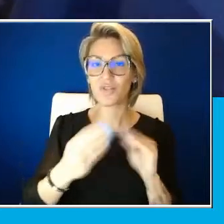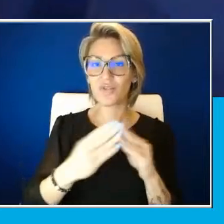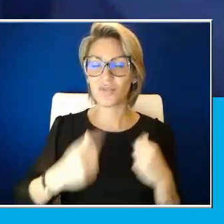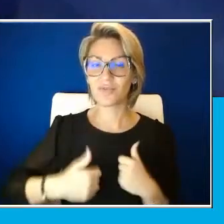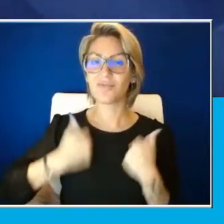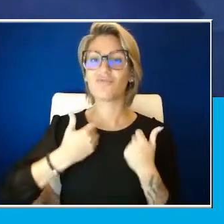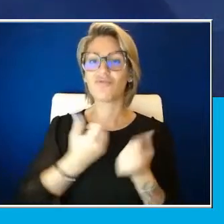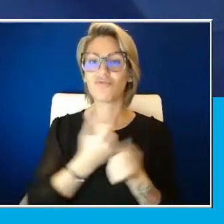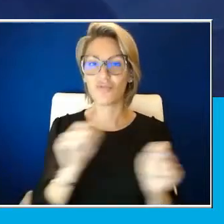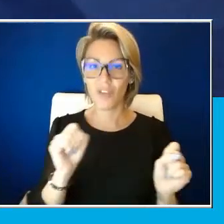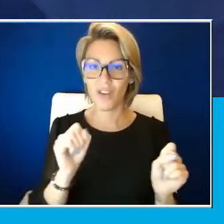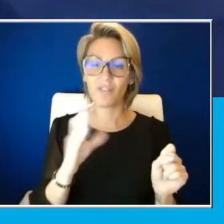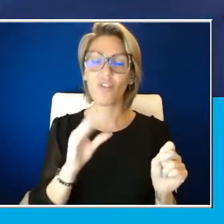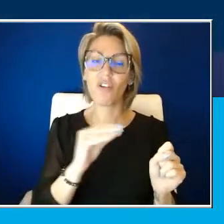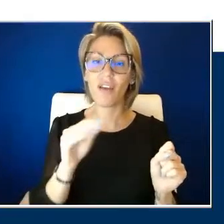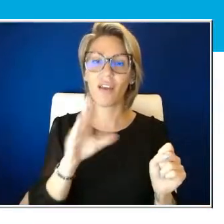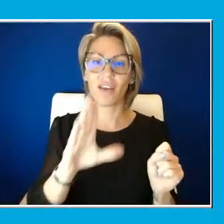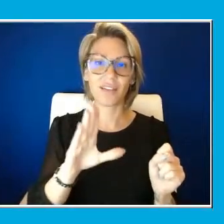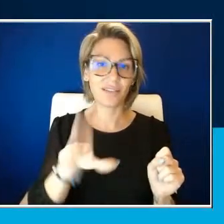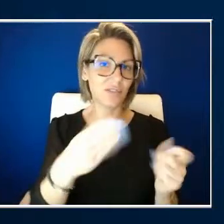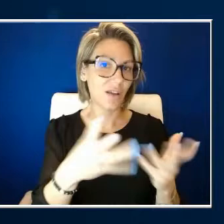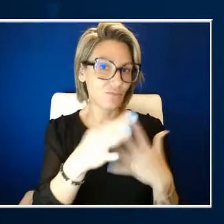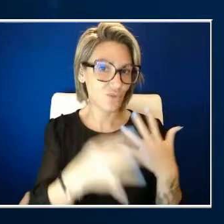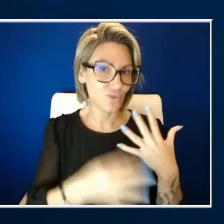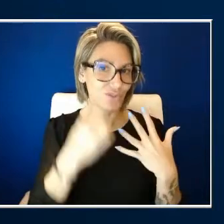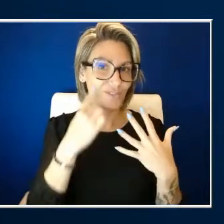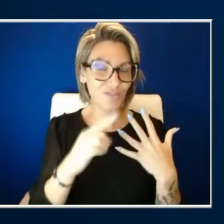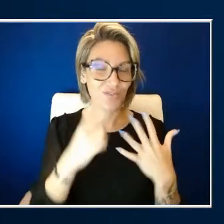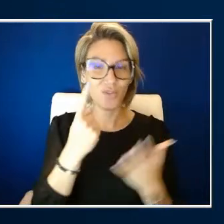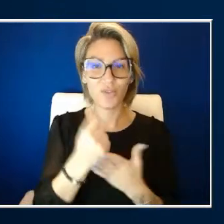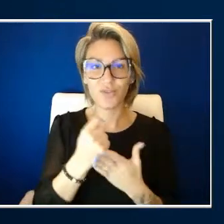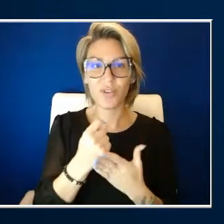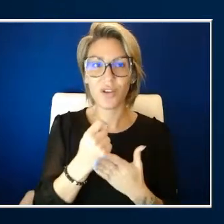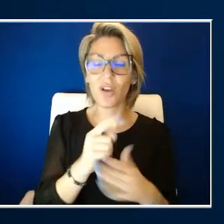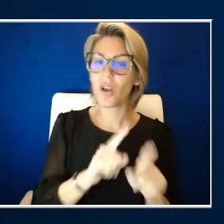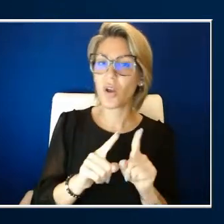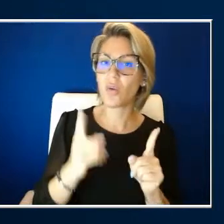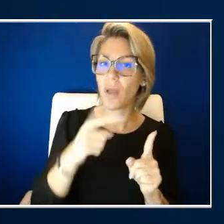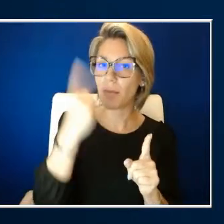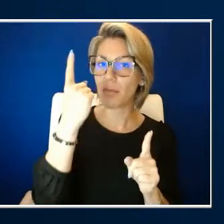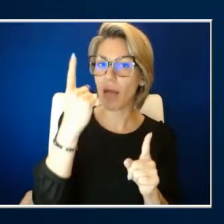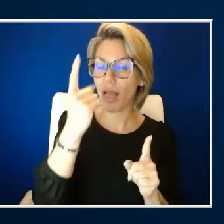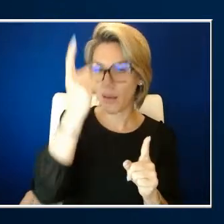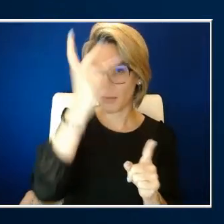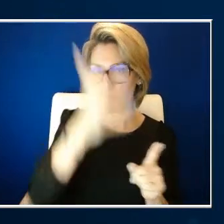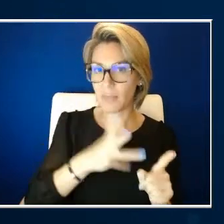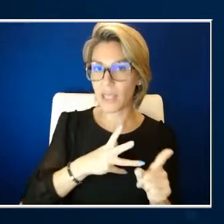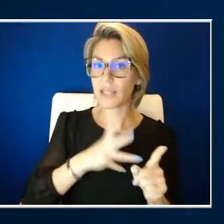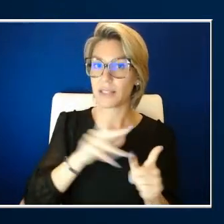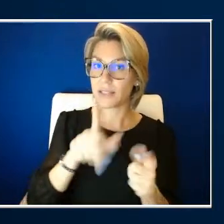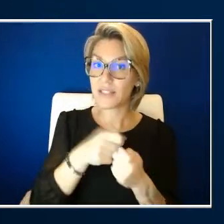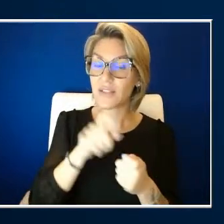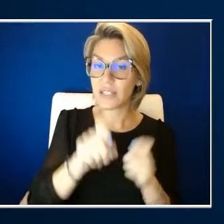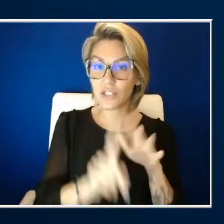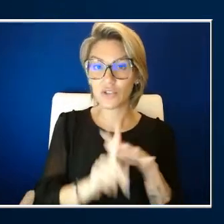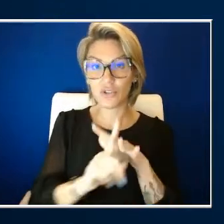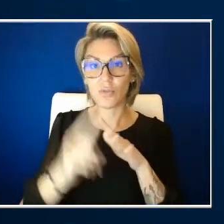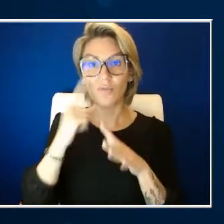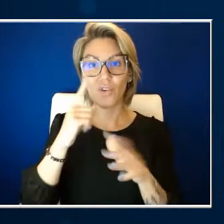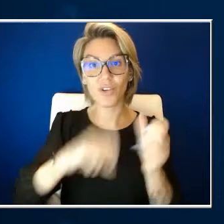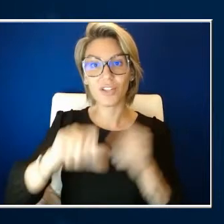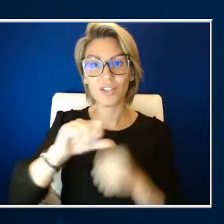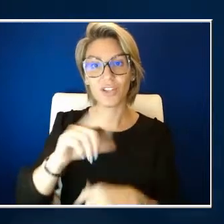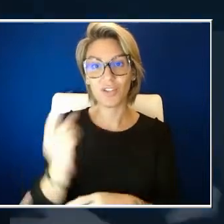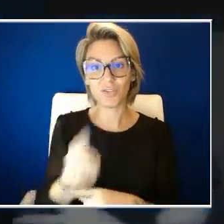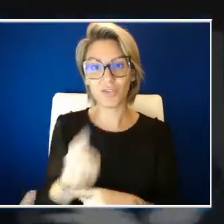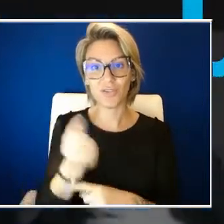to Anthony, and the treatment he chose. Plus, why Black men in particular need to show up for one another. Tuesday at 8.